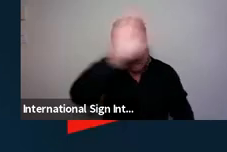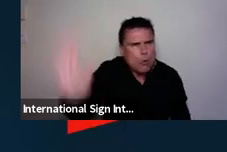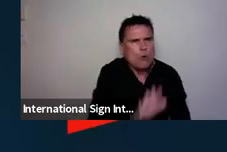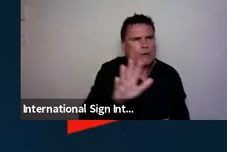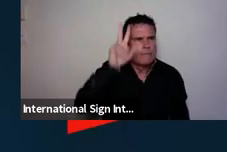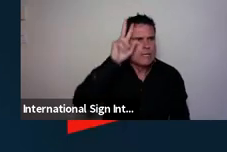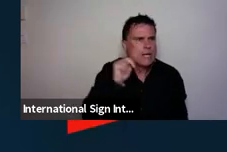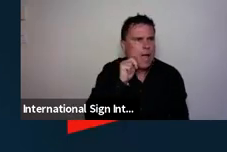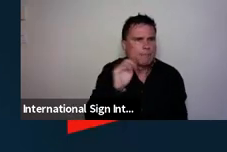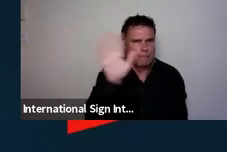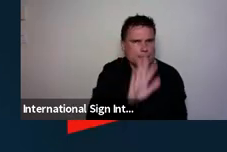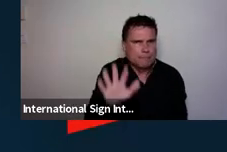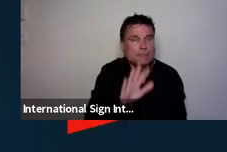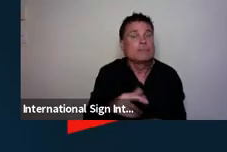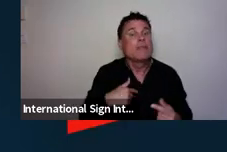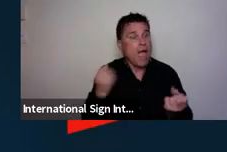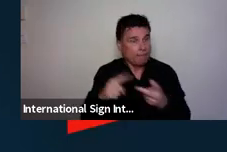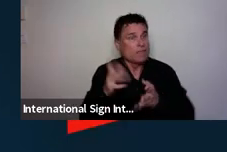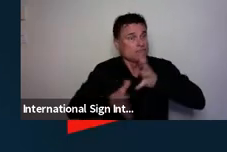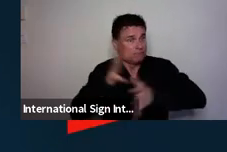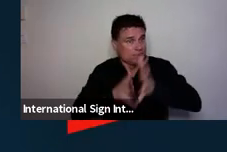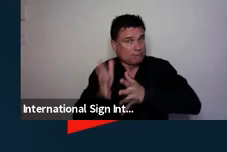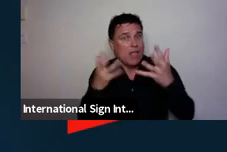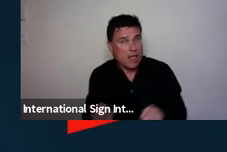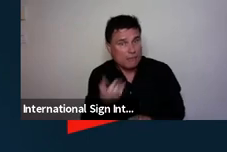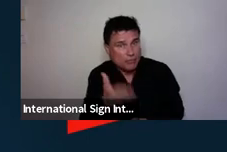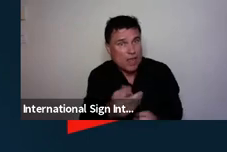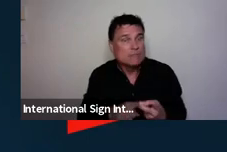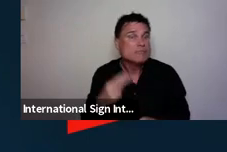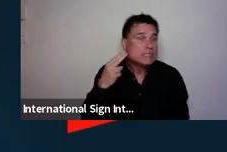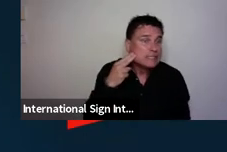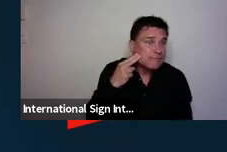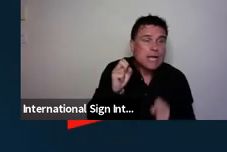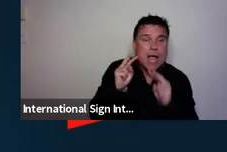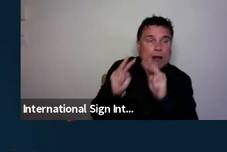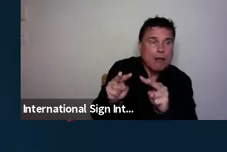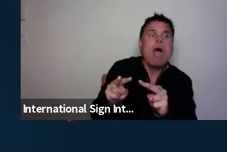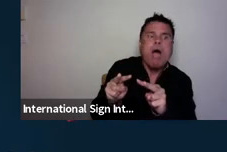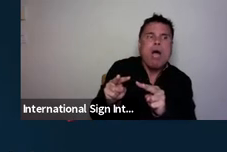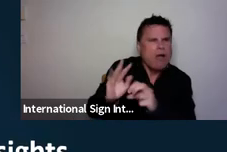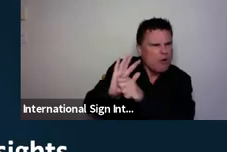were accessible to young people who are deaf. Next slide, please.